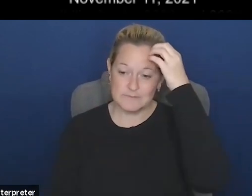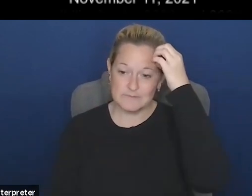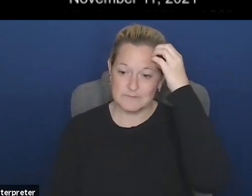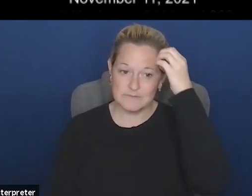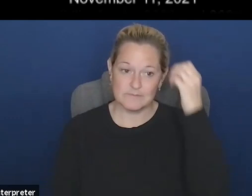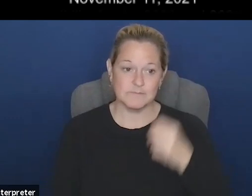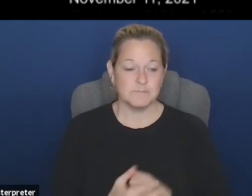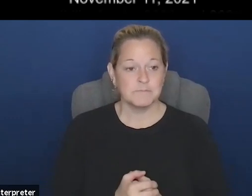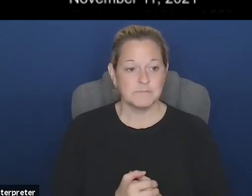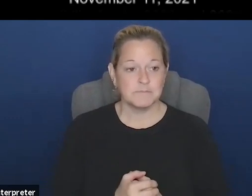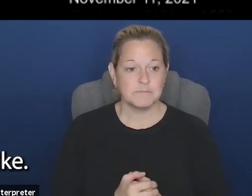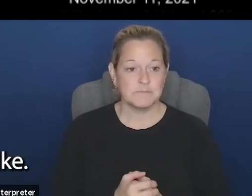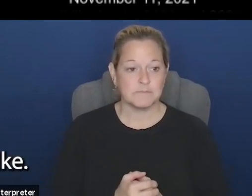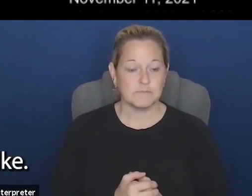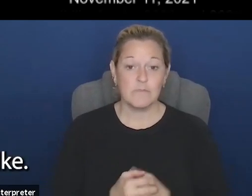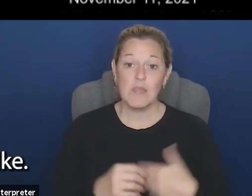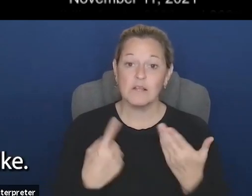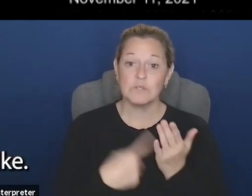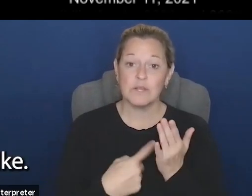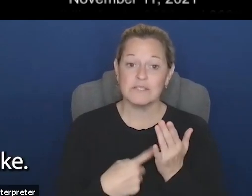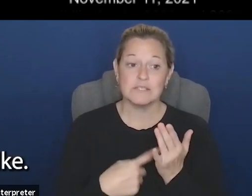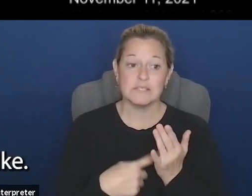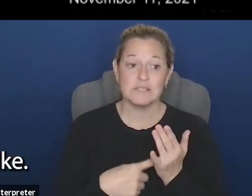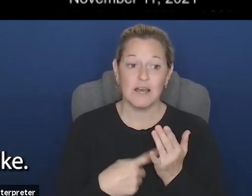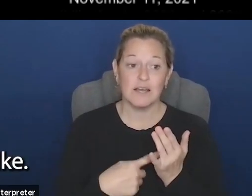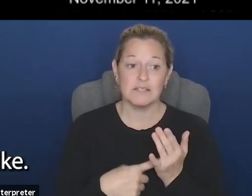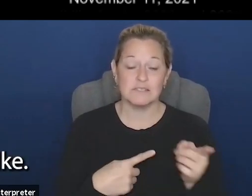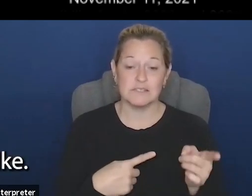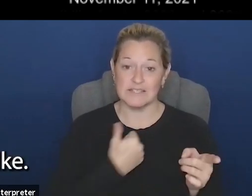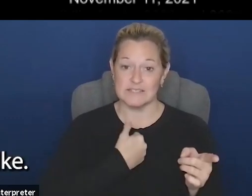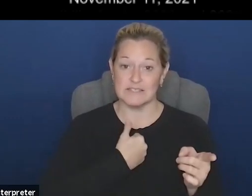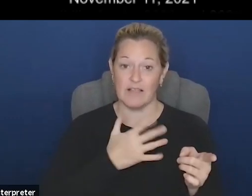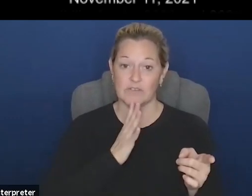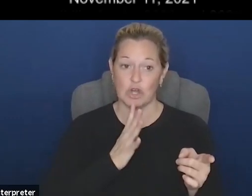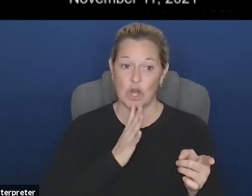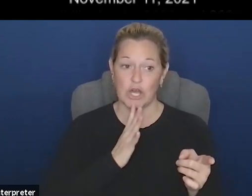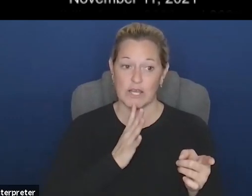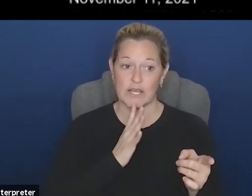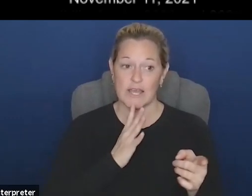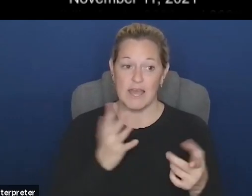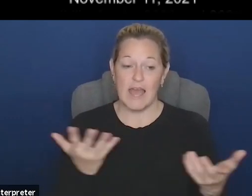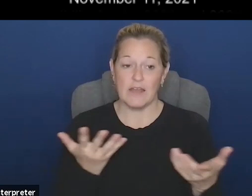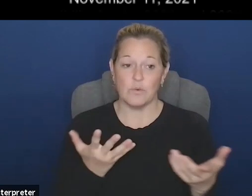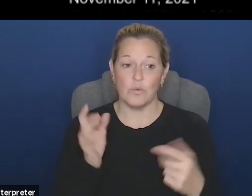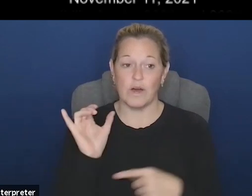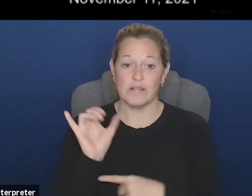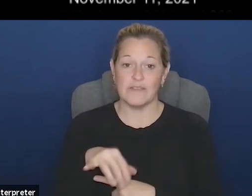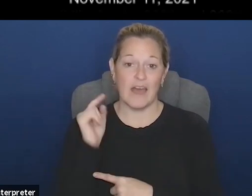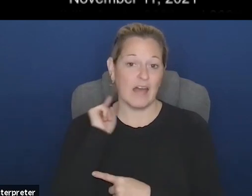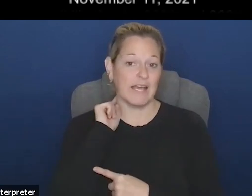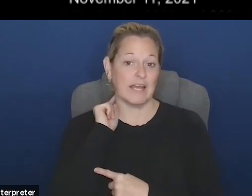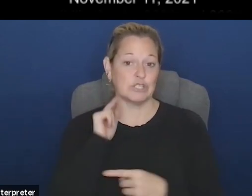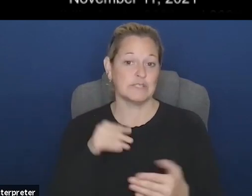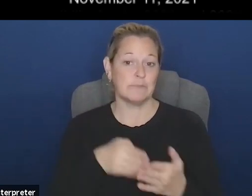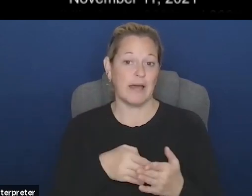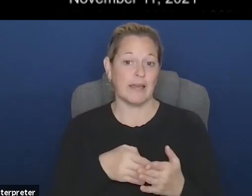So we're going to talk a little bit about in this talk what unconscious bias actually looks like. So we see unconscious